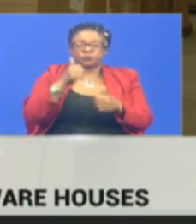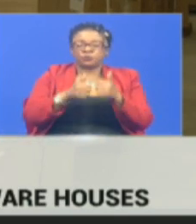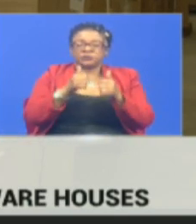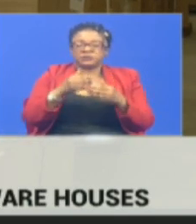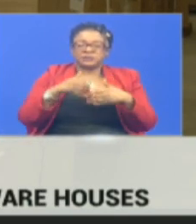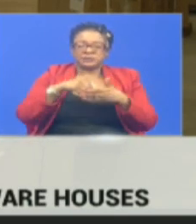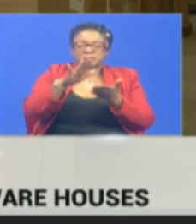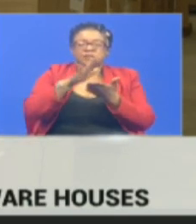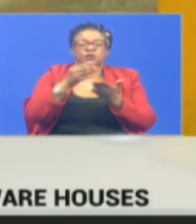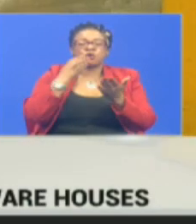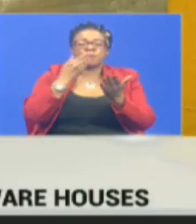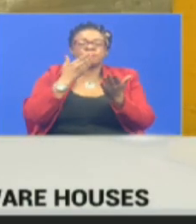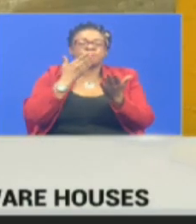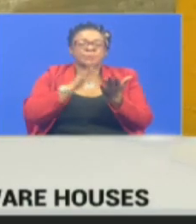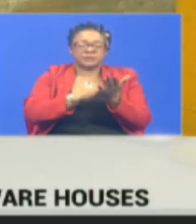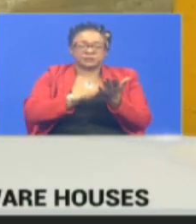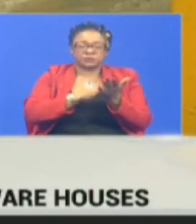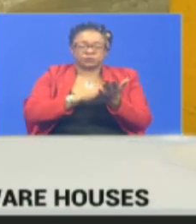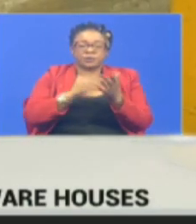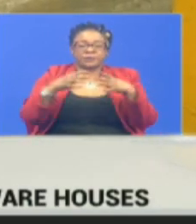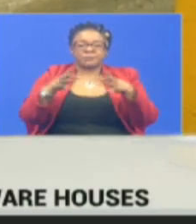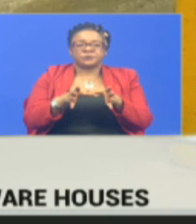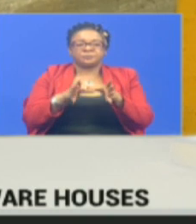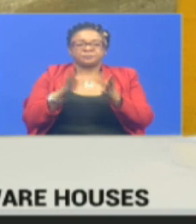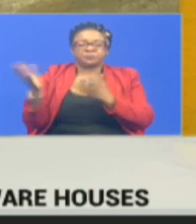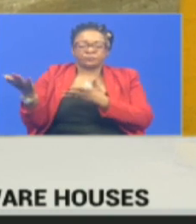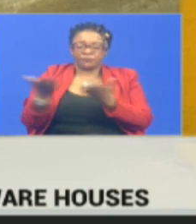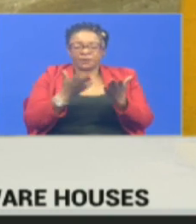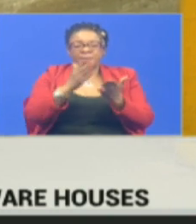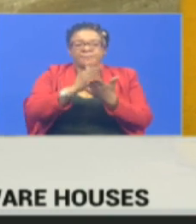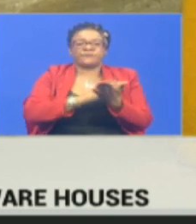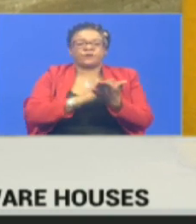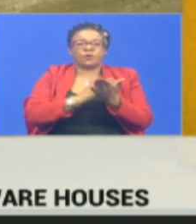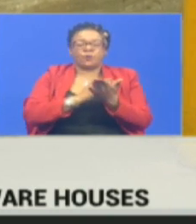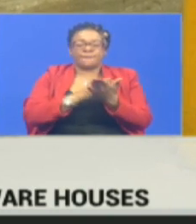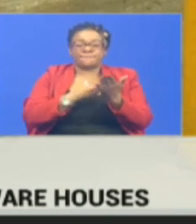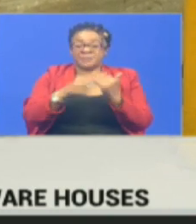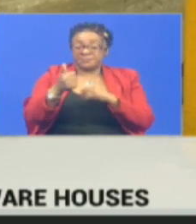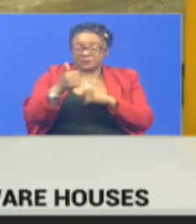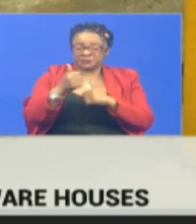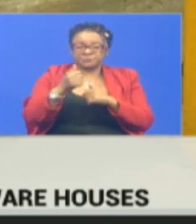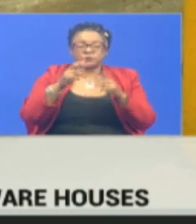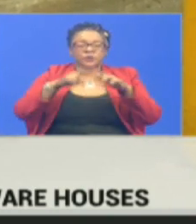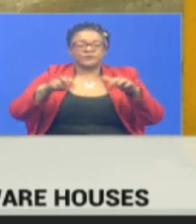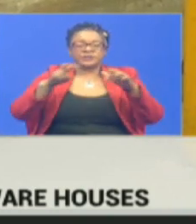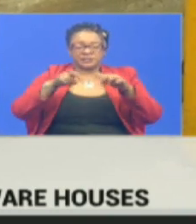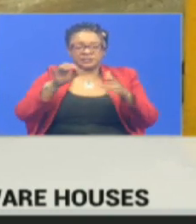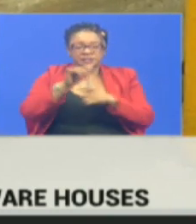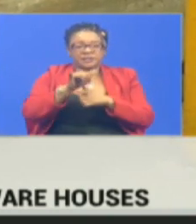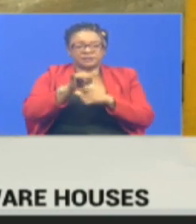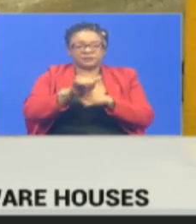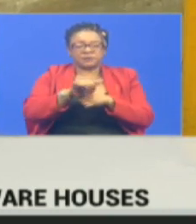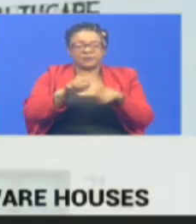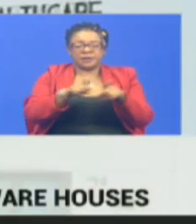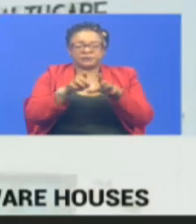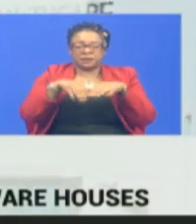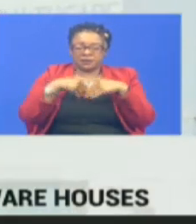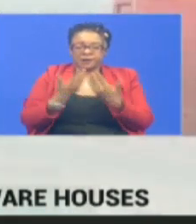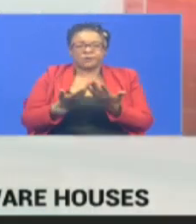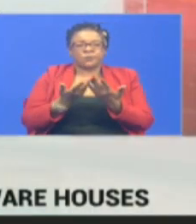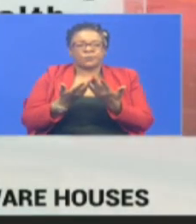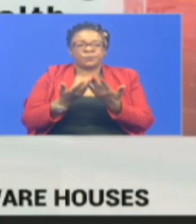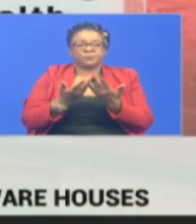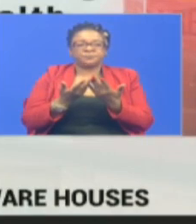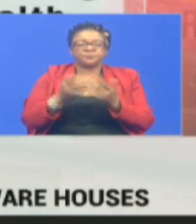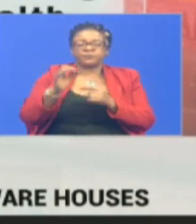to the companies and goods delivered before payment. The committee says it will investigate this, as well as how. The first